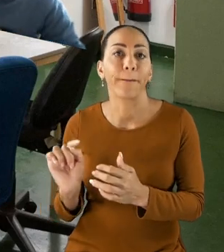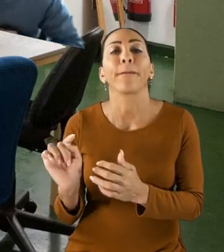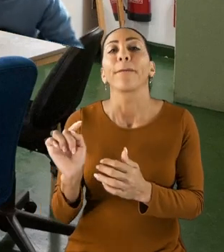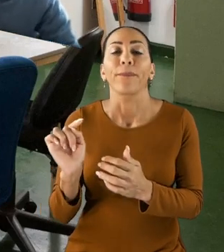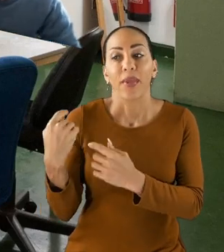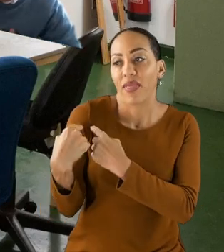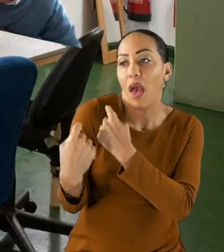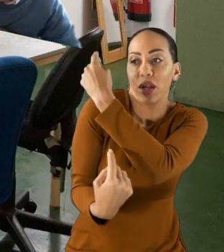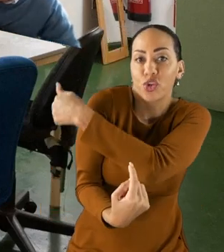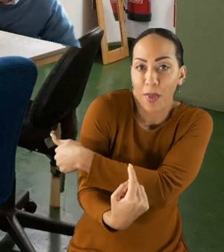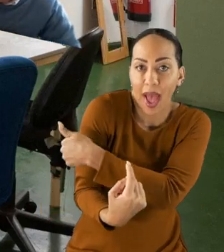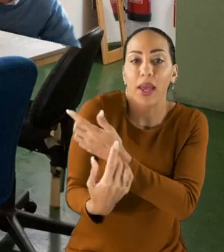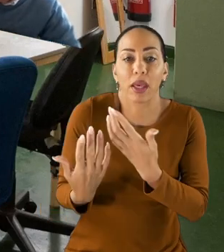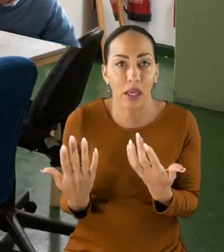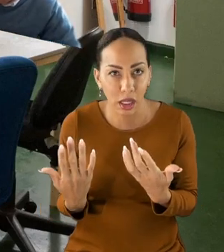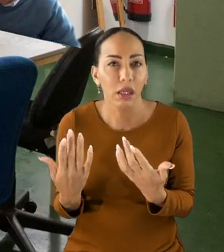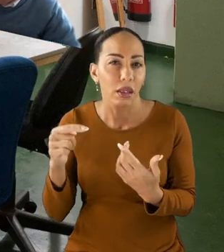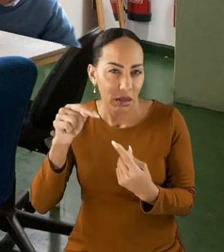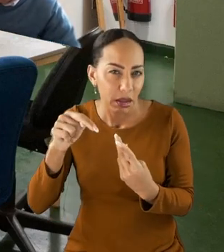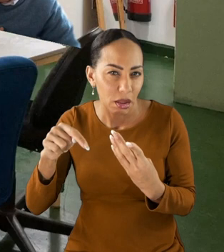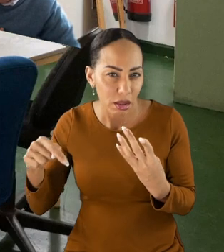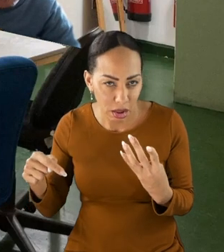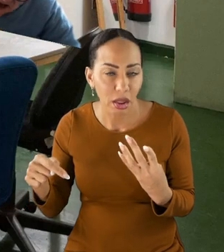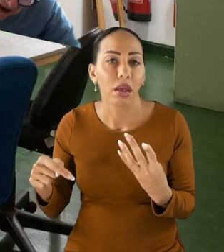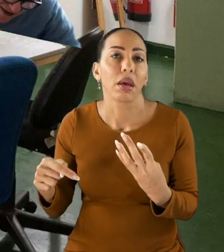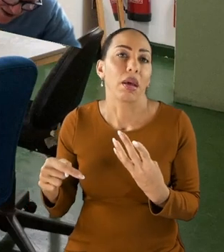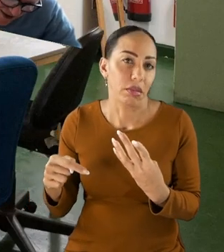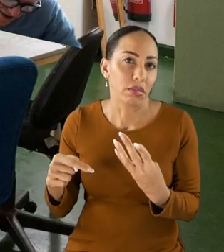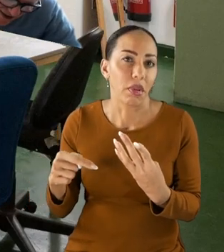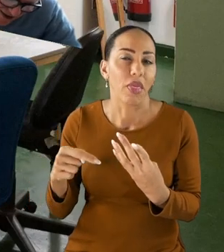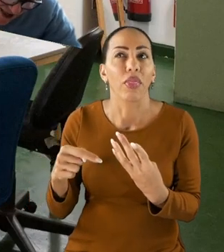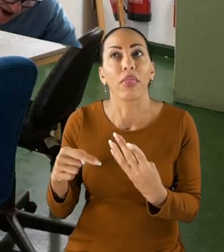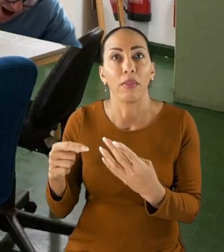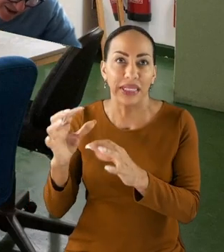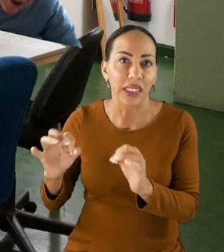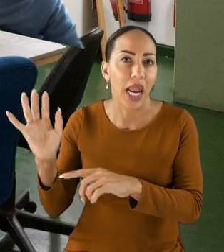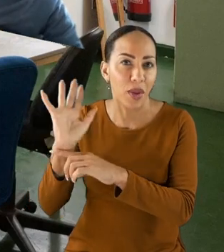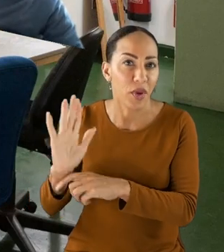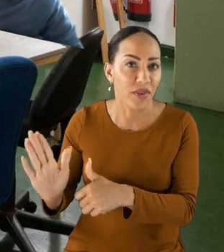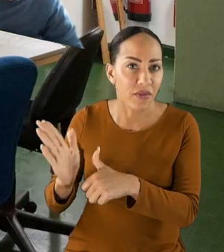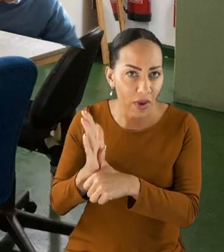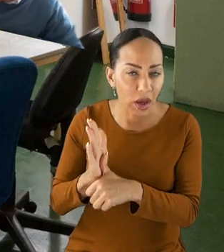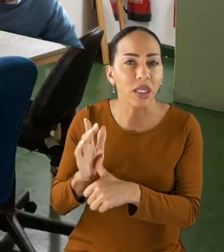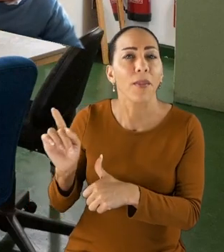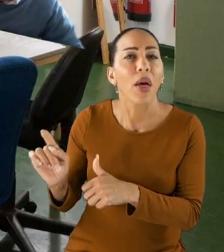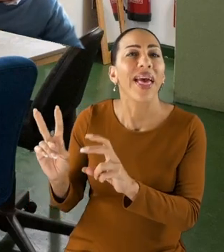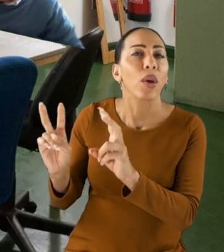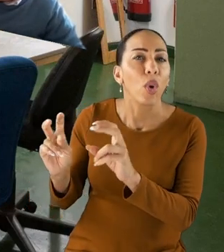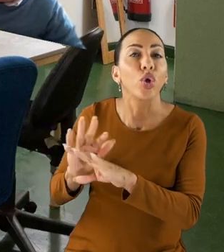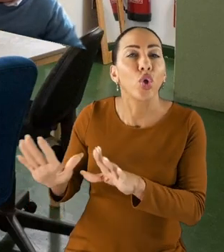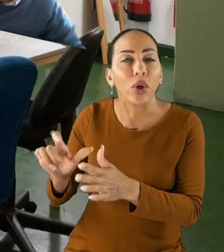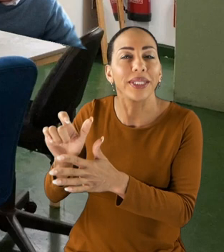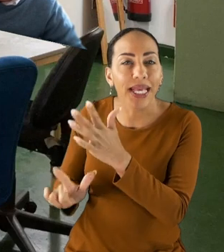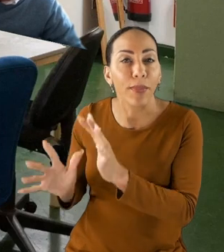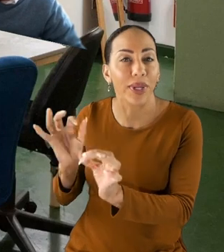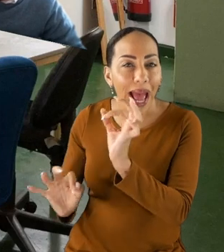weren't disabled people, but they did this. And I think it set the style for